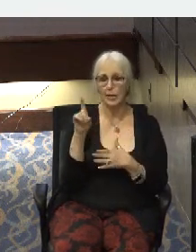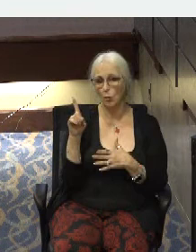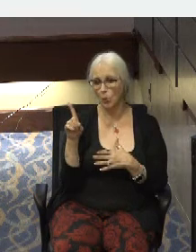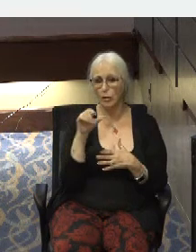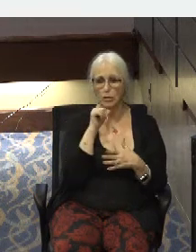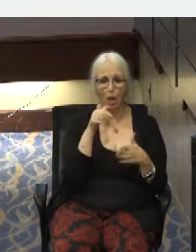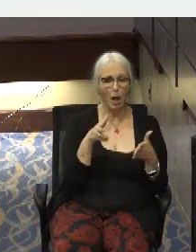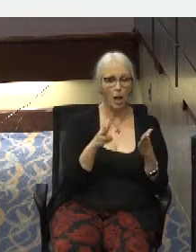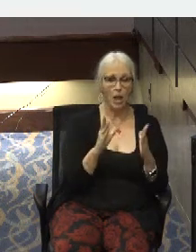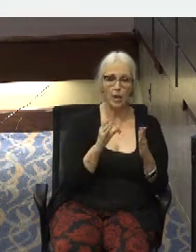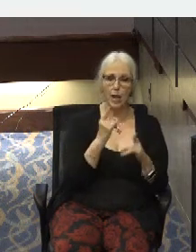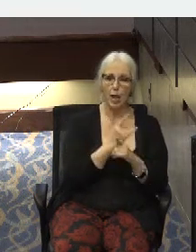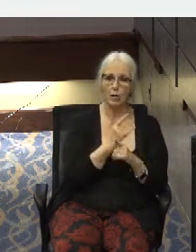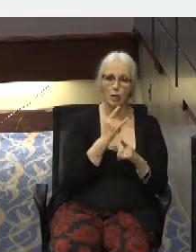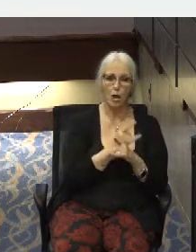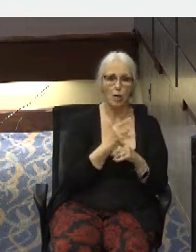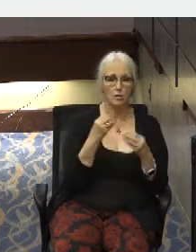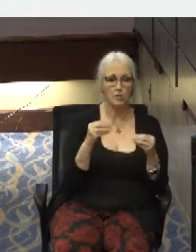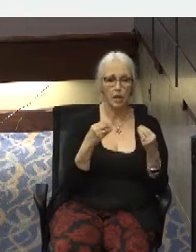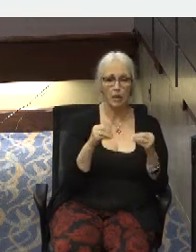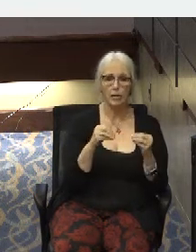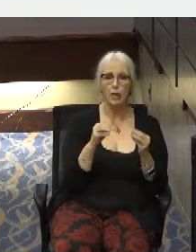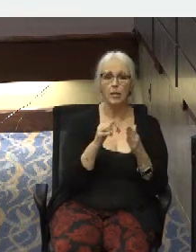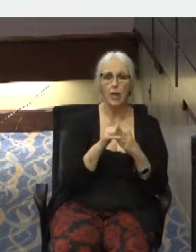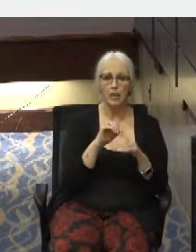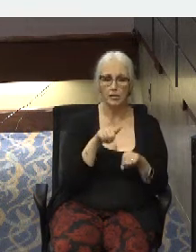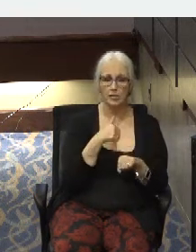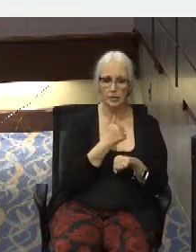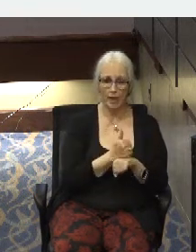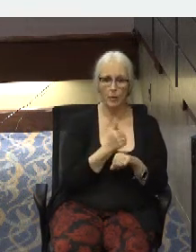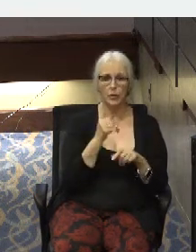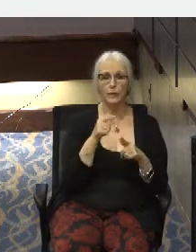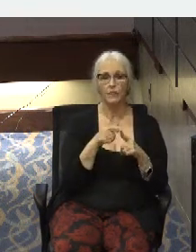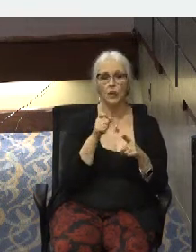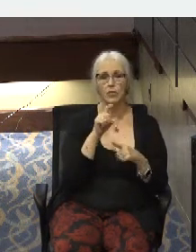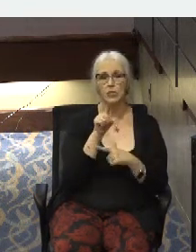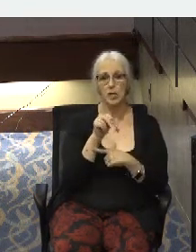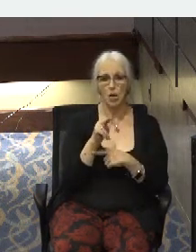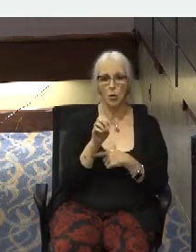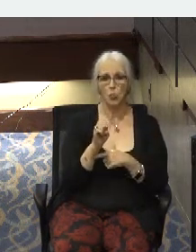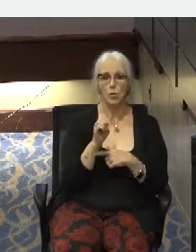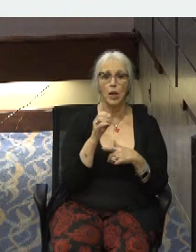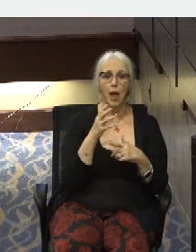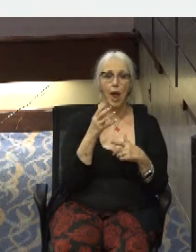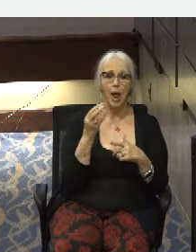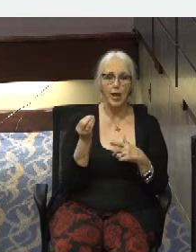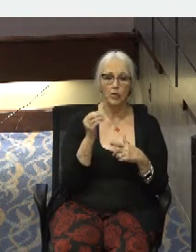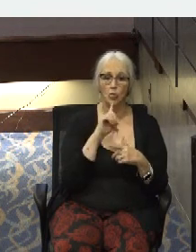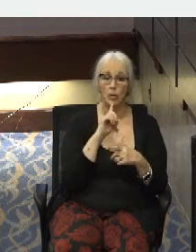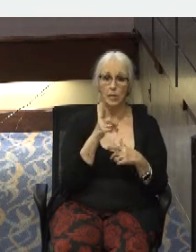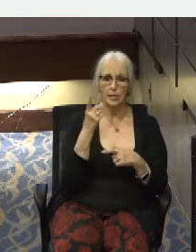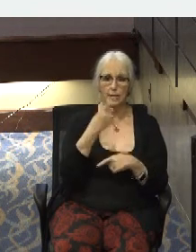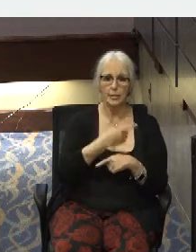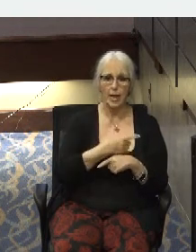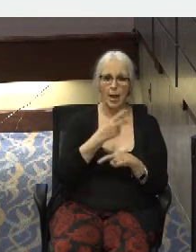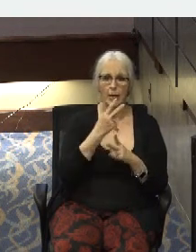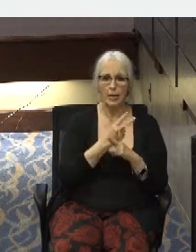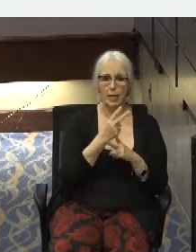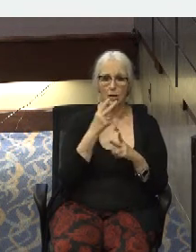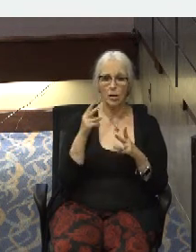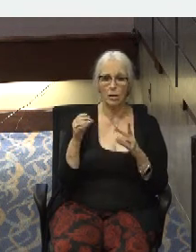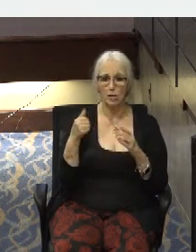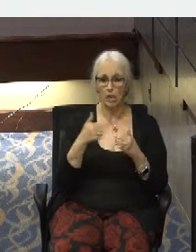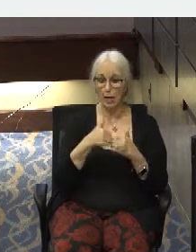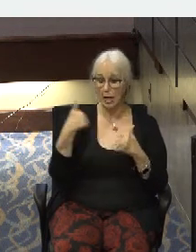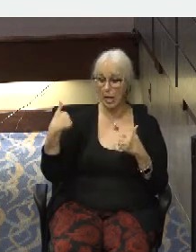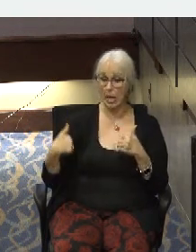allow alcohol sales, and that is established by the zoning. There is a daycare adjacent to the property, which